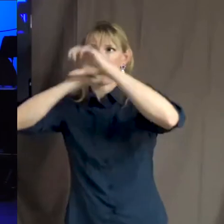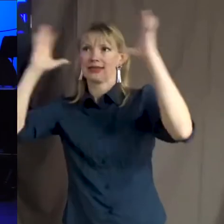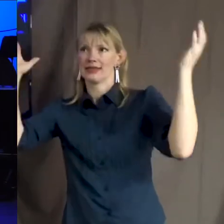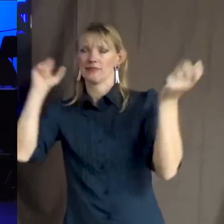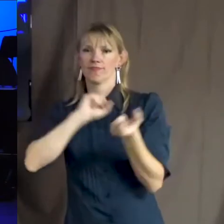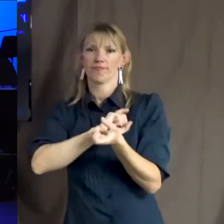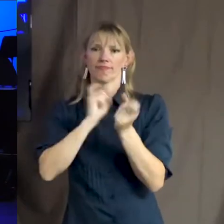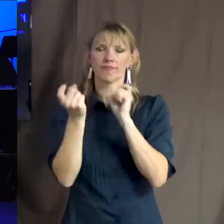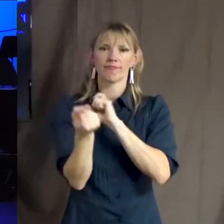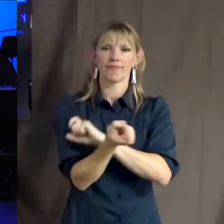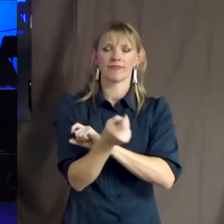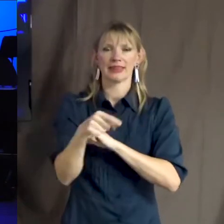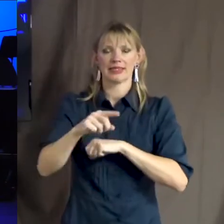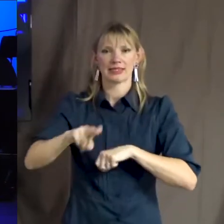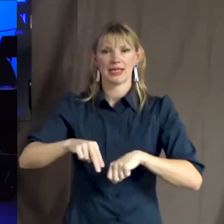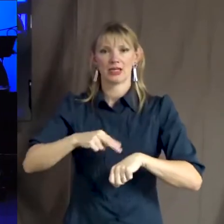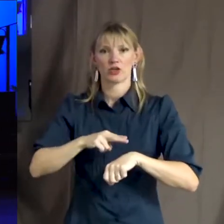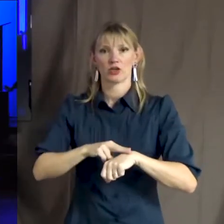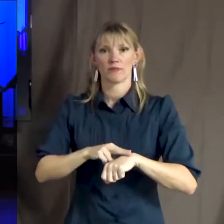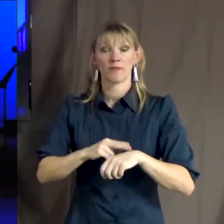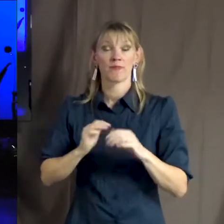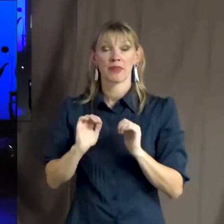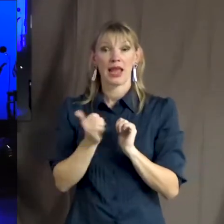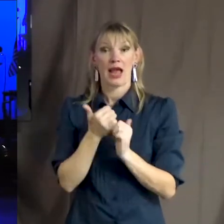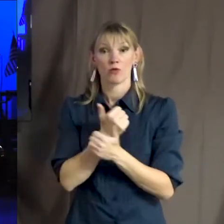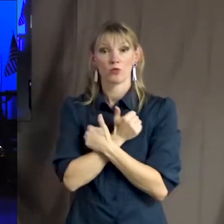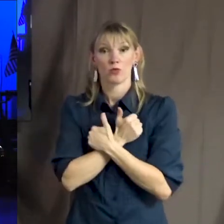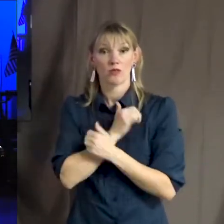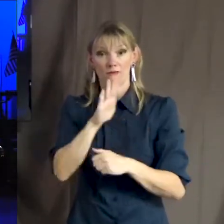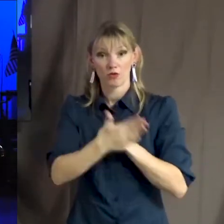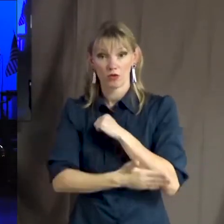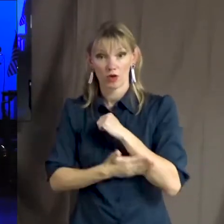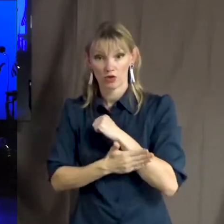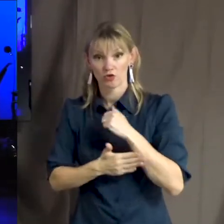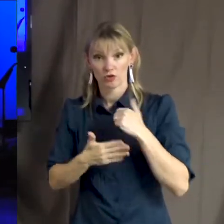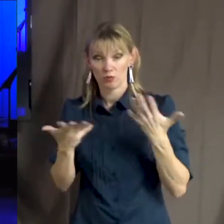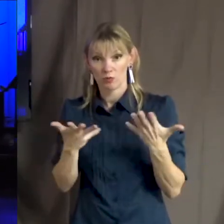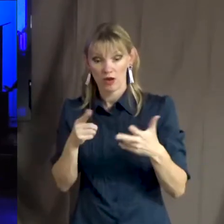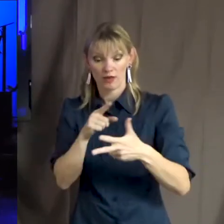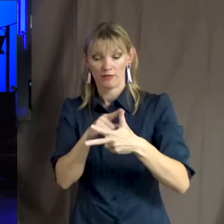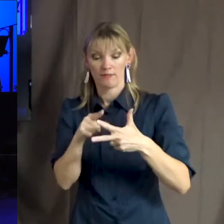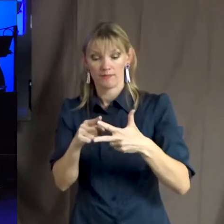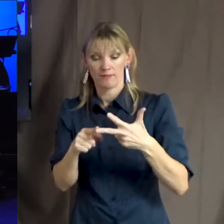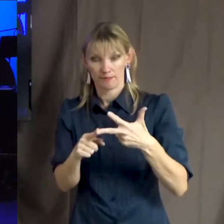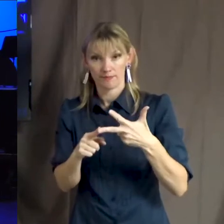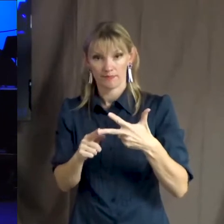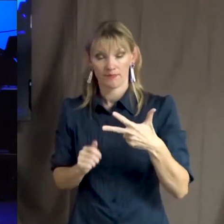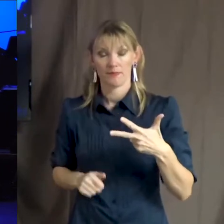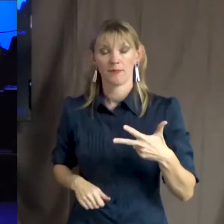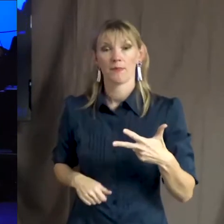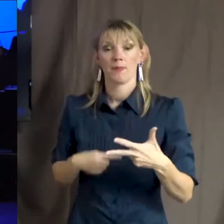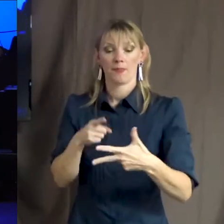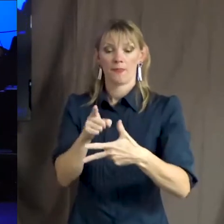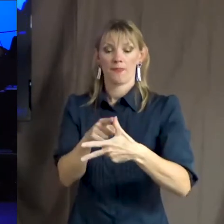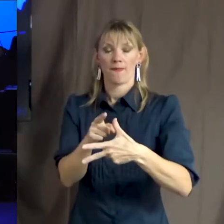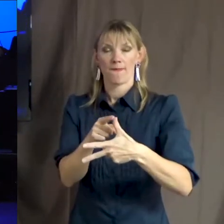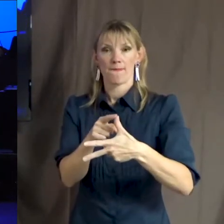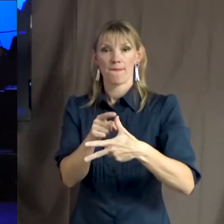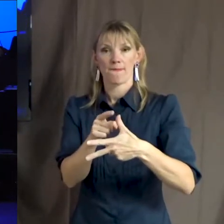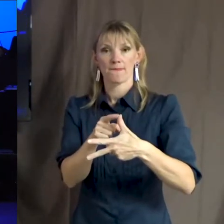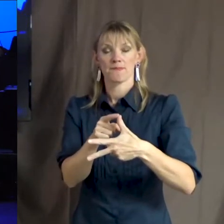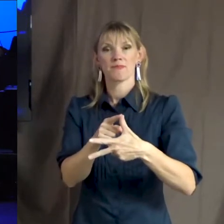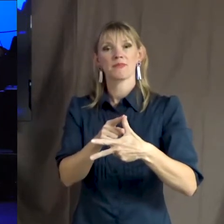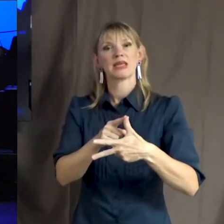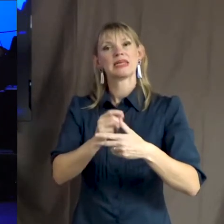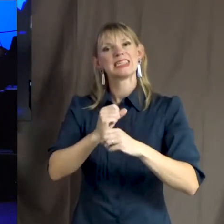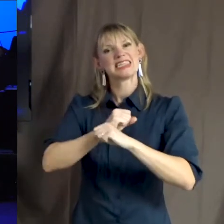nation. 3 ways to love your country to leave with today. The first,